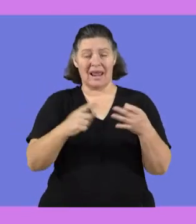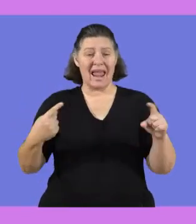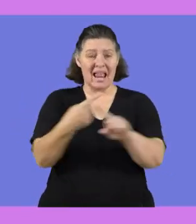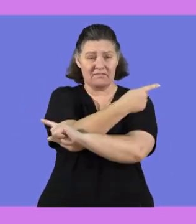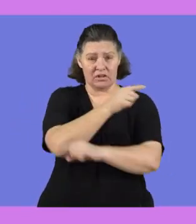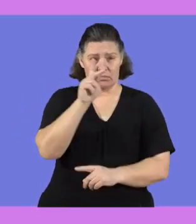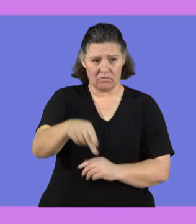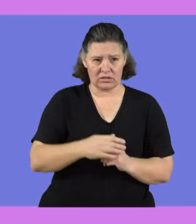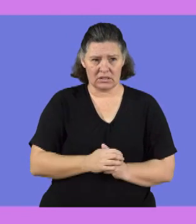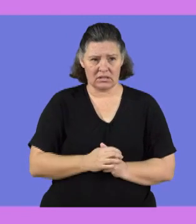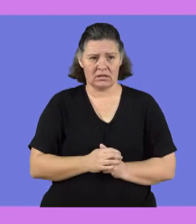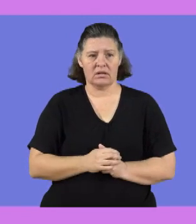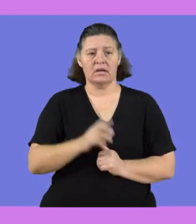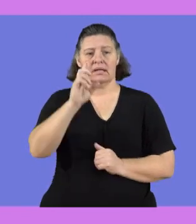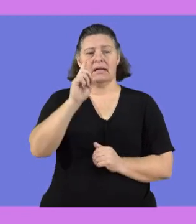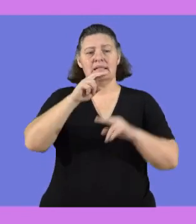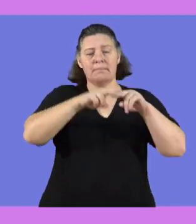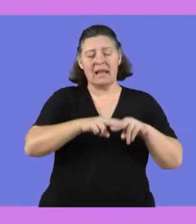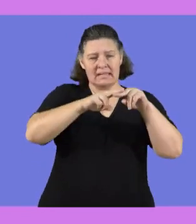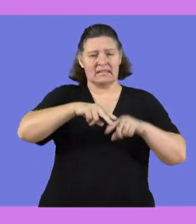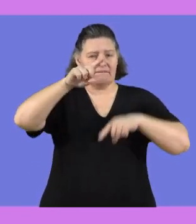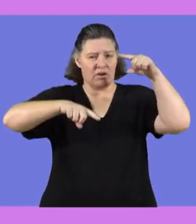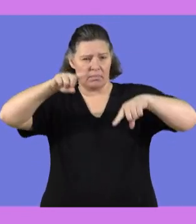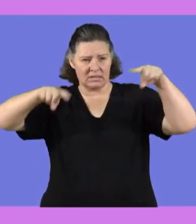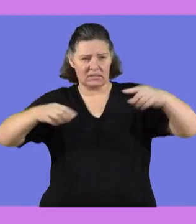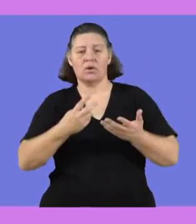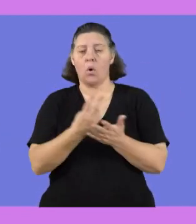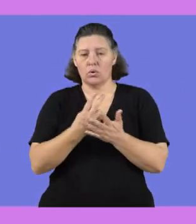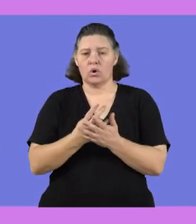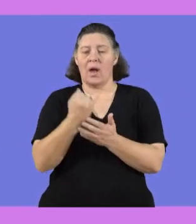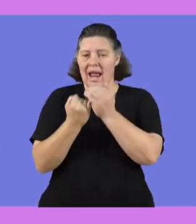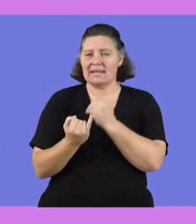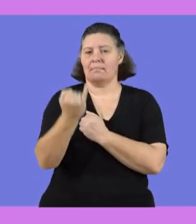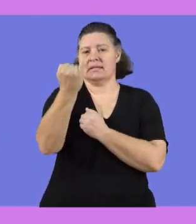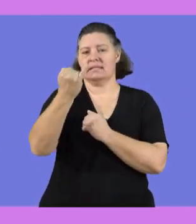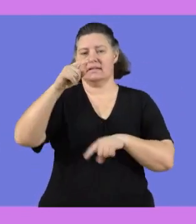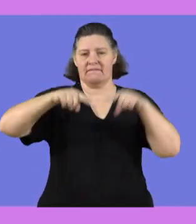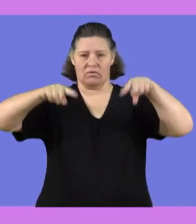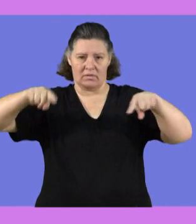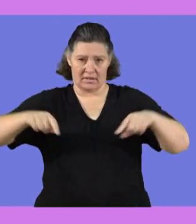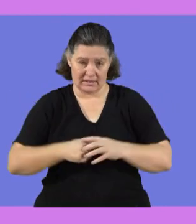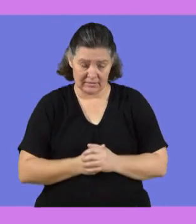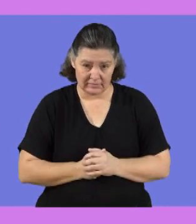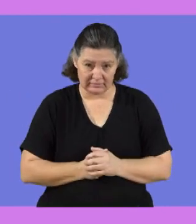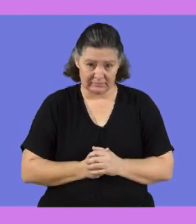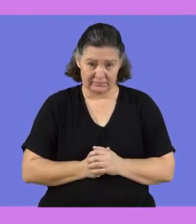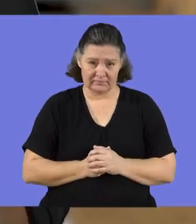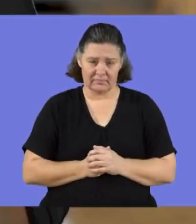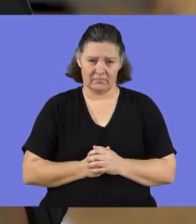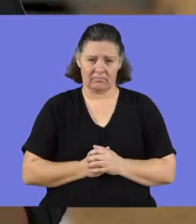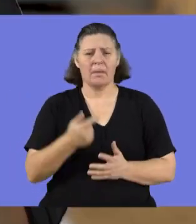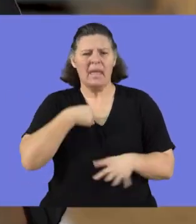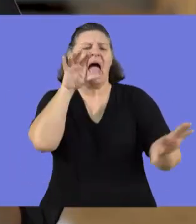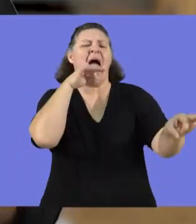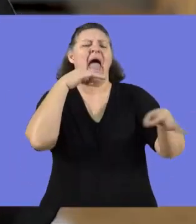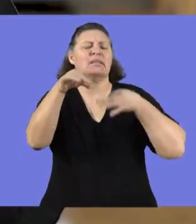proportion, inverse proportion, dependent variables, as well as independent variables.